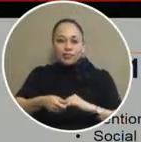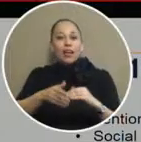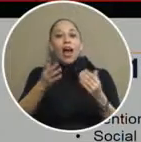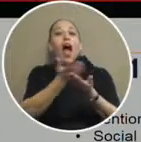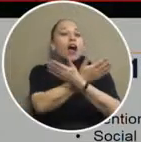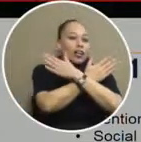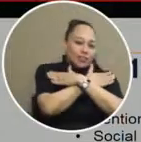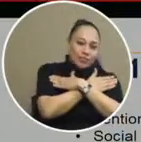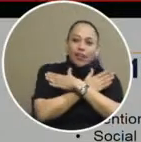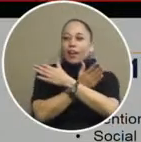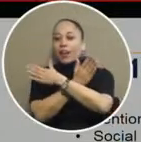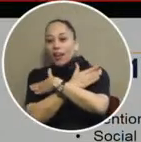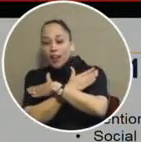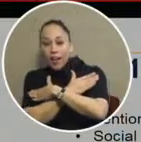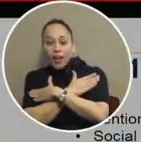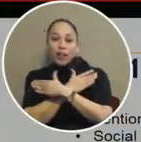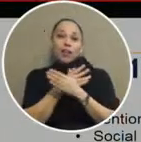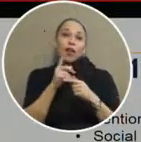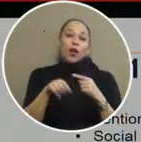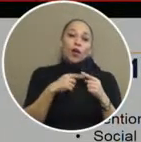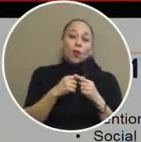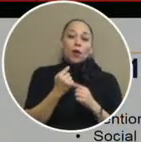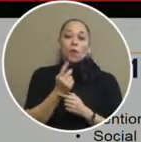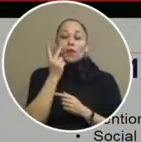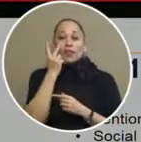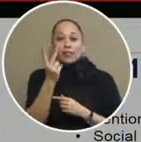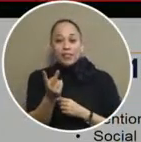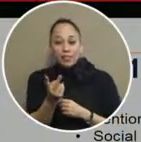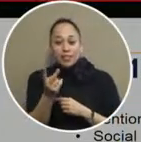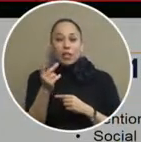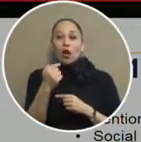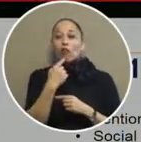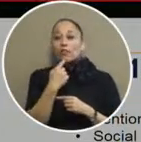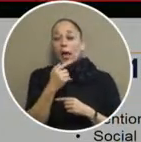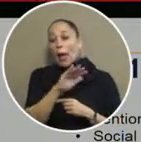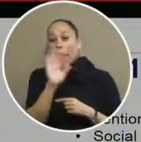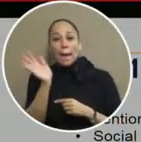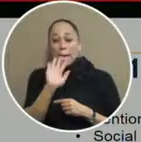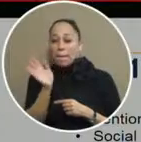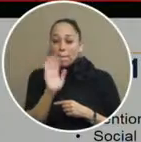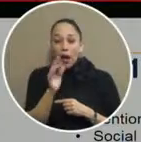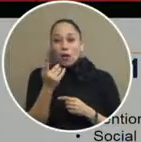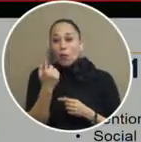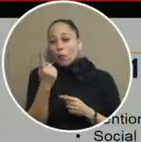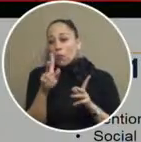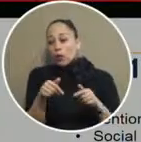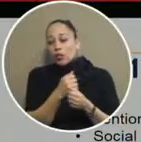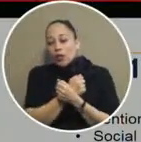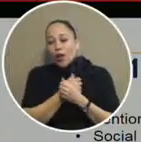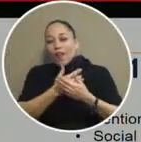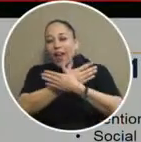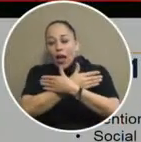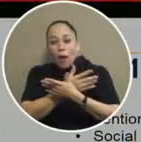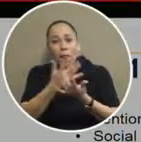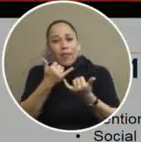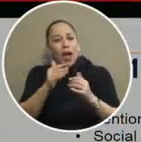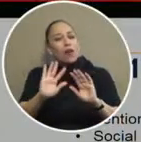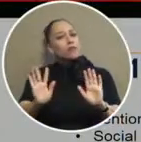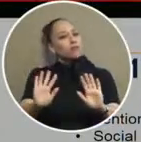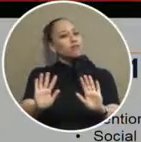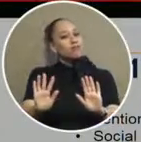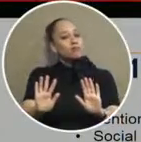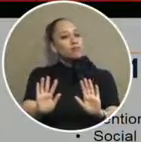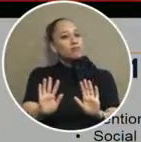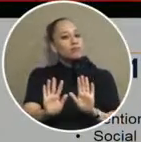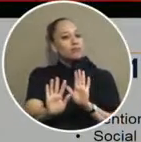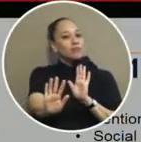give hugs when we meet or say goodbye to any of our loved ones. But now we cannot do that because we know that we're going to